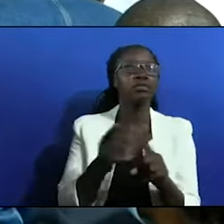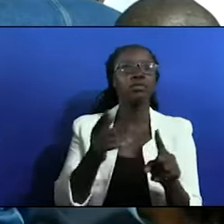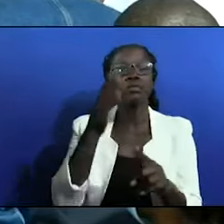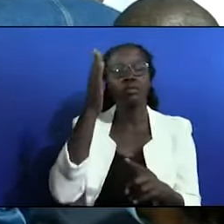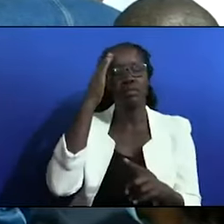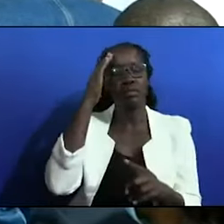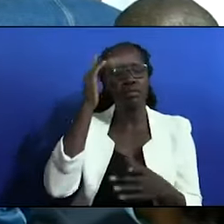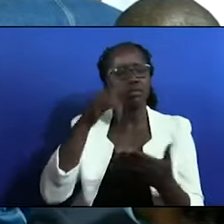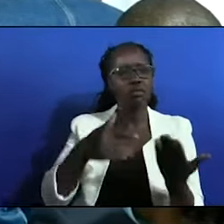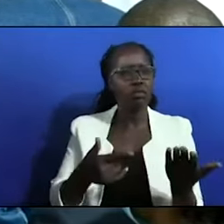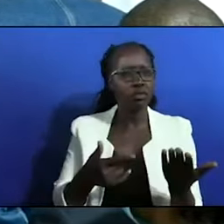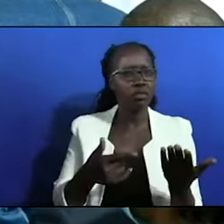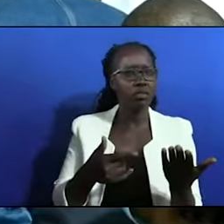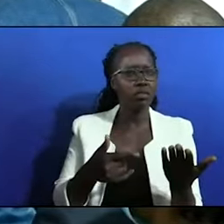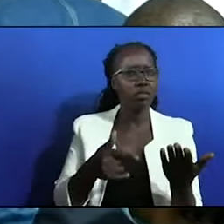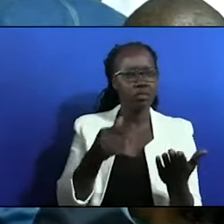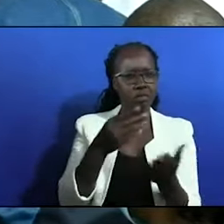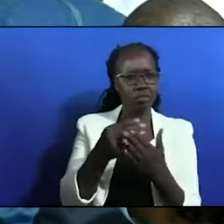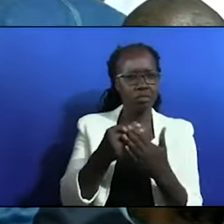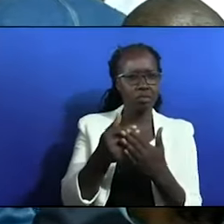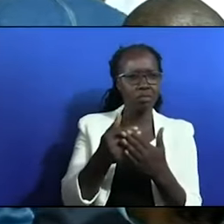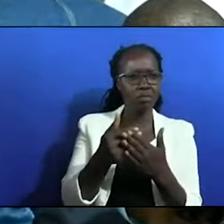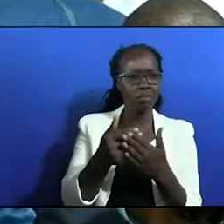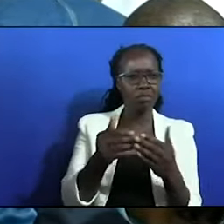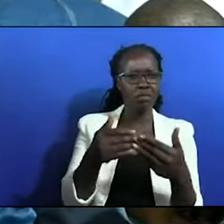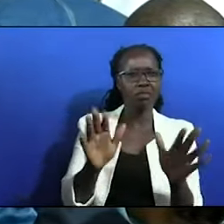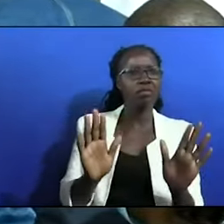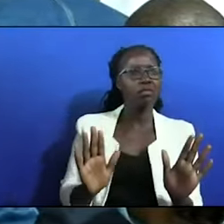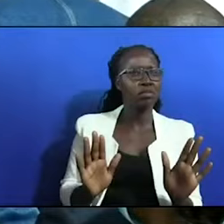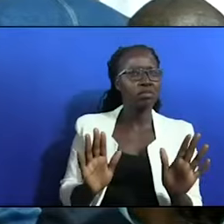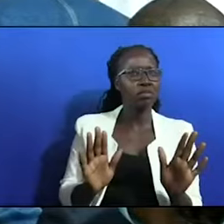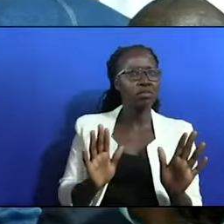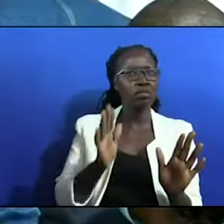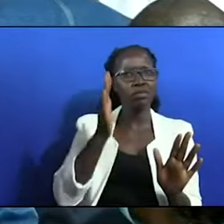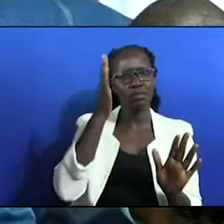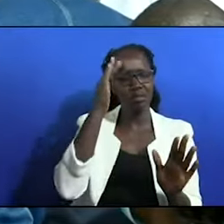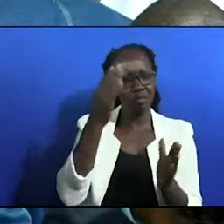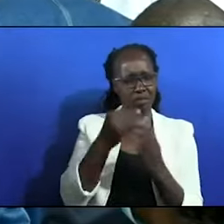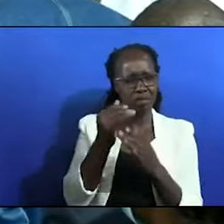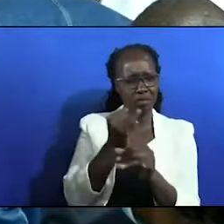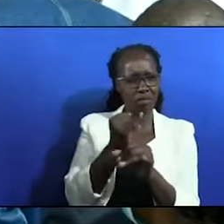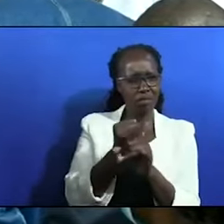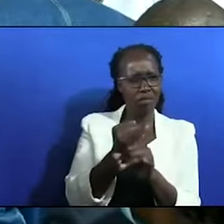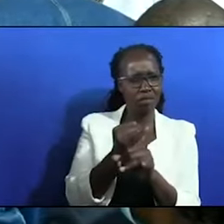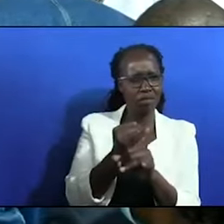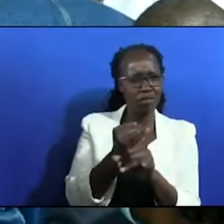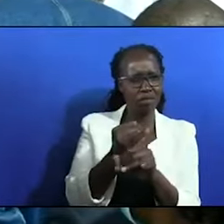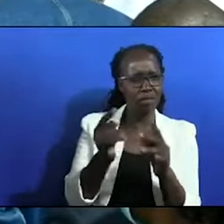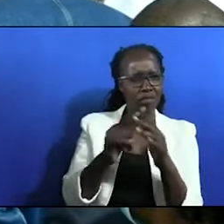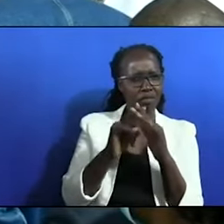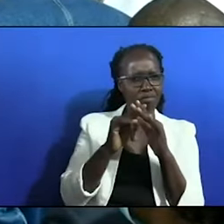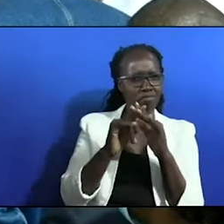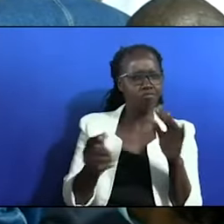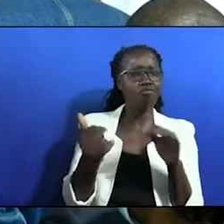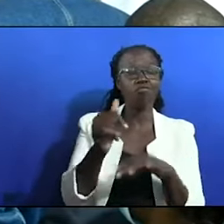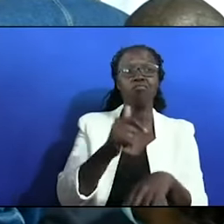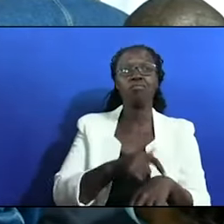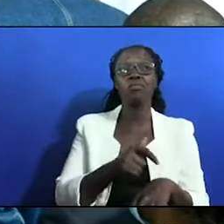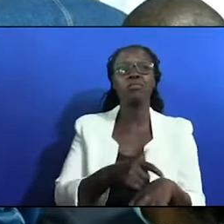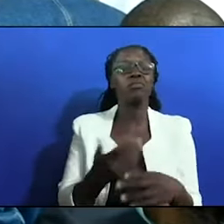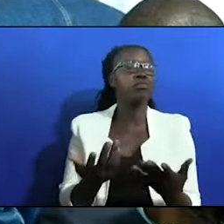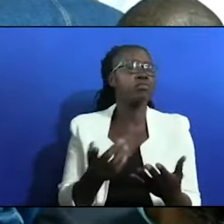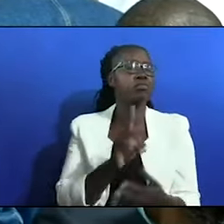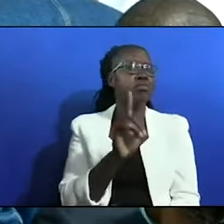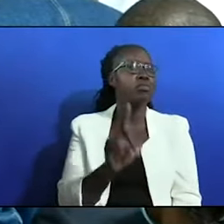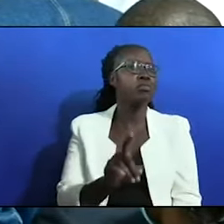you know that that money can go in a moment? Did you know that that job can go in a moment? Did you